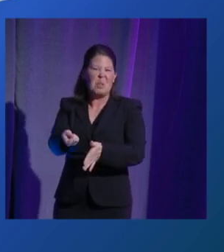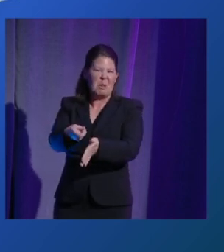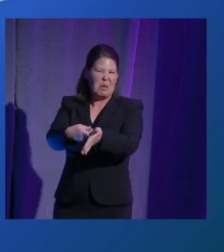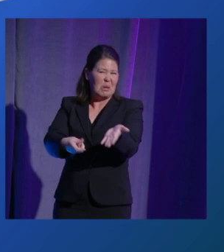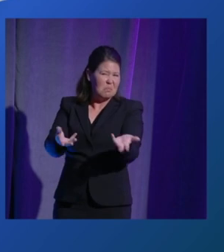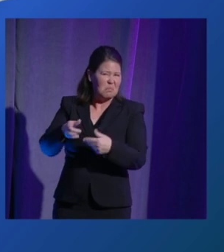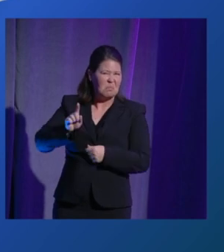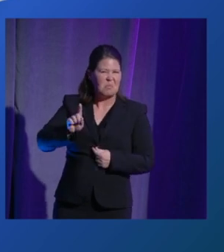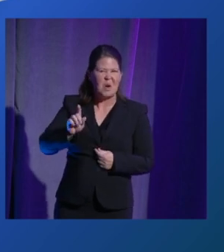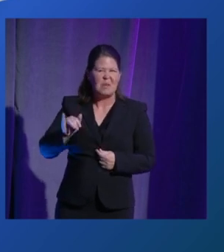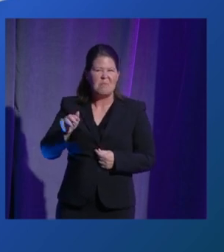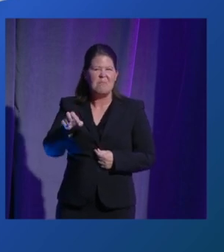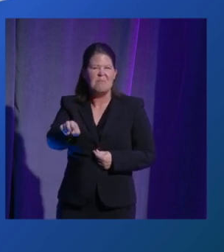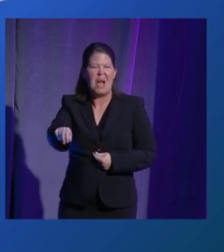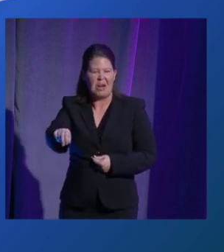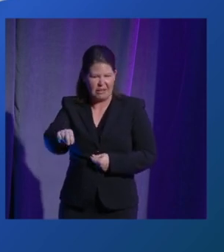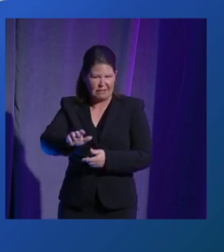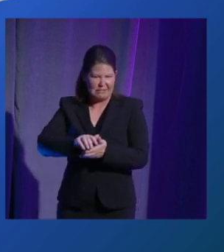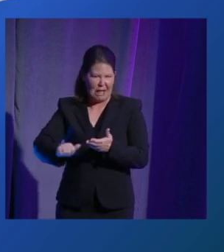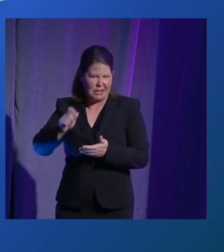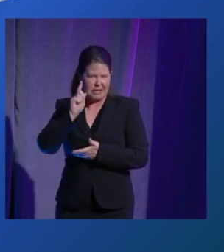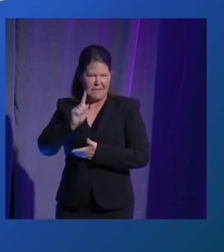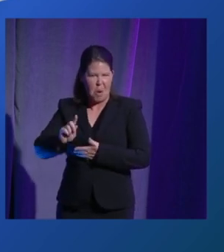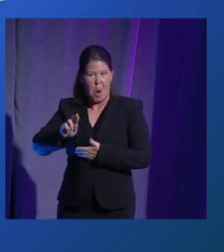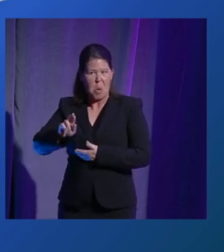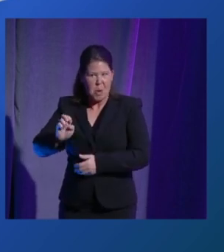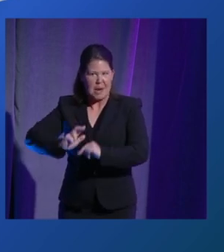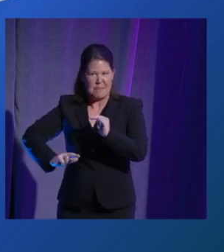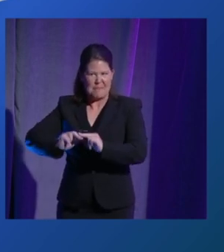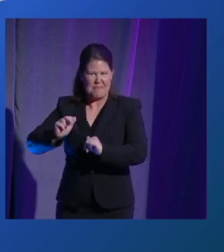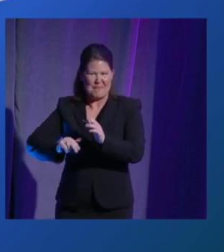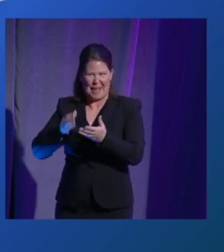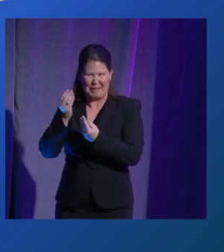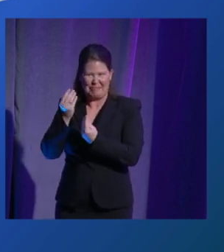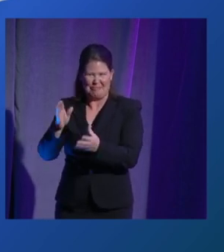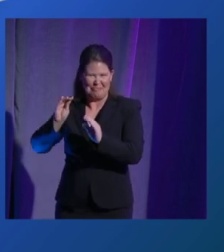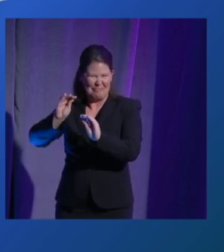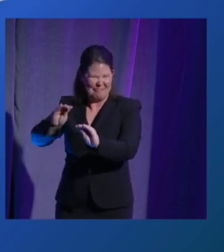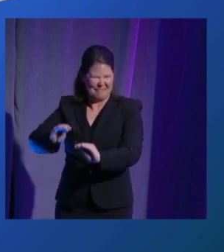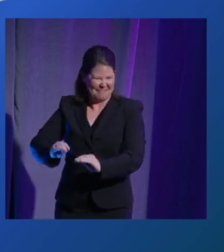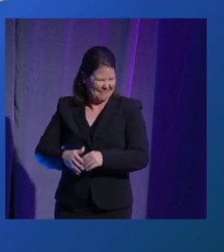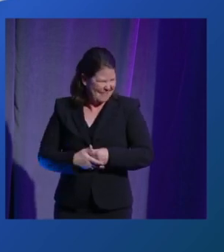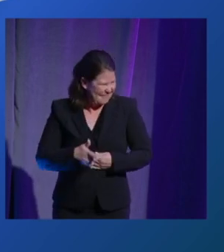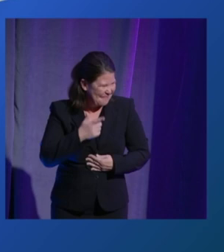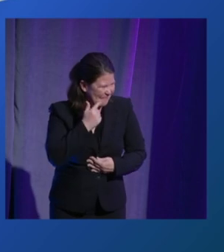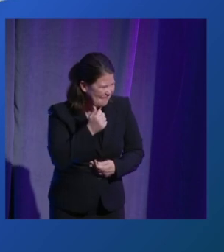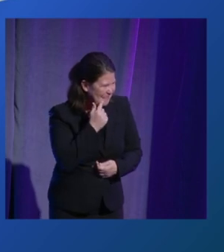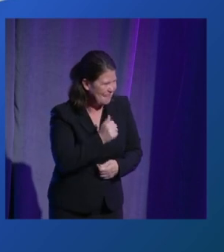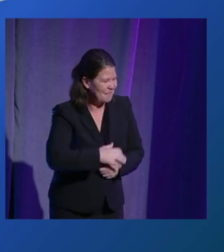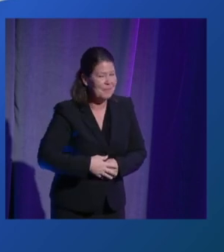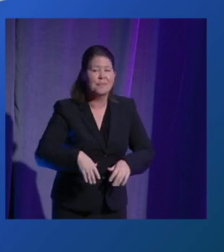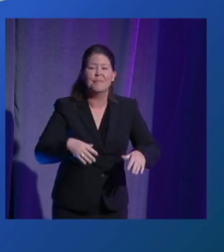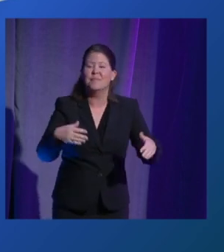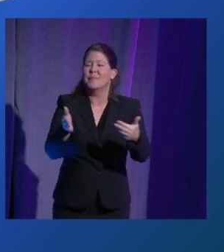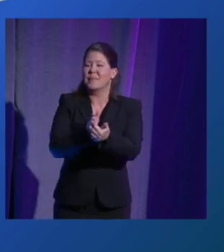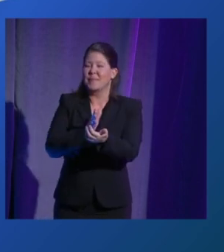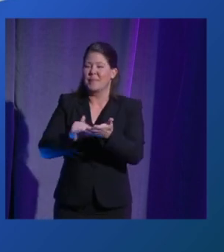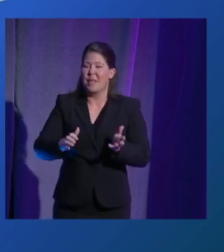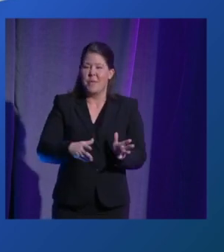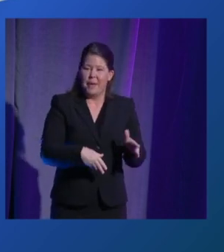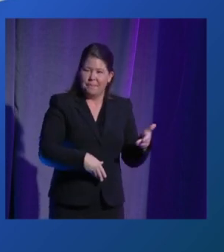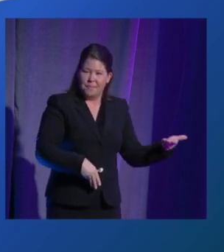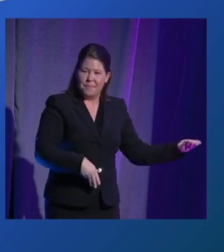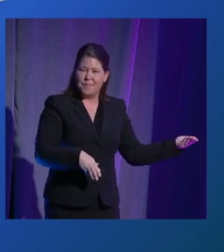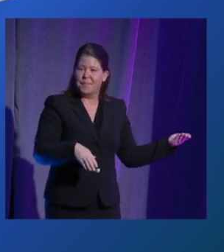to to rebuild that foundational model anyway so we're going to start with um uh the panel here they're actually going to